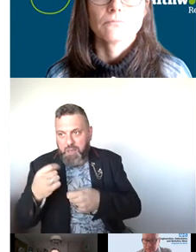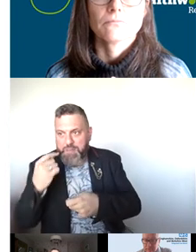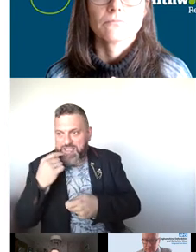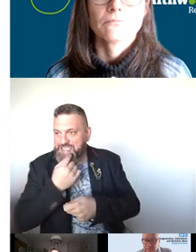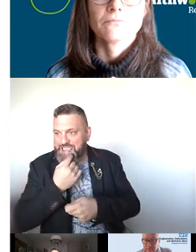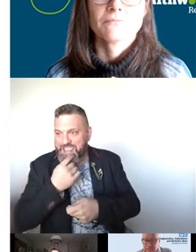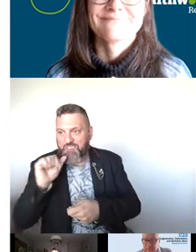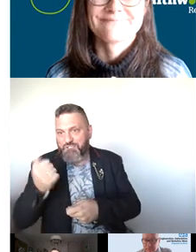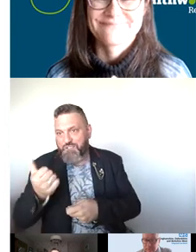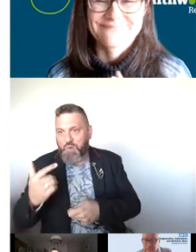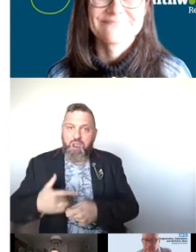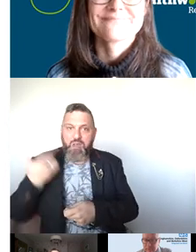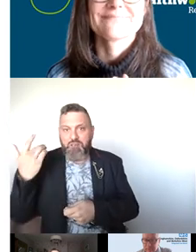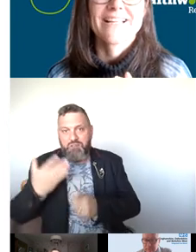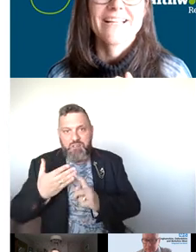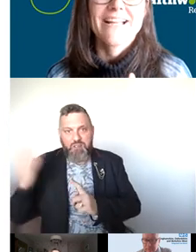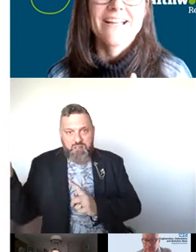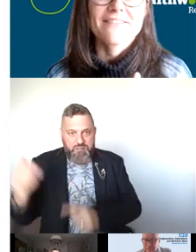should be an ambition.